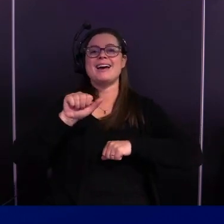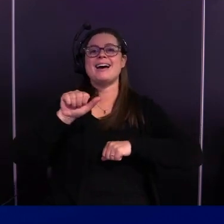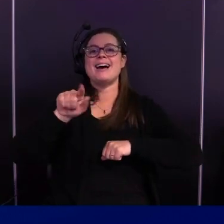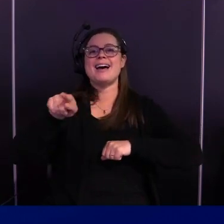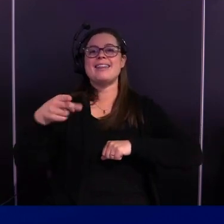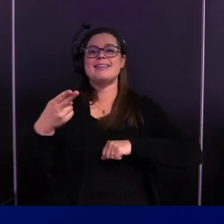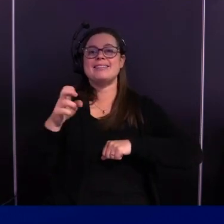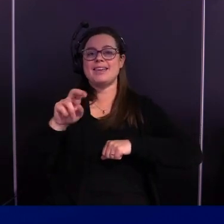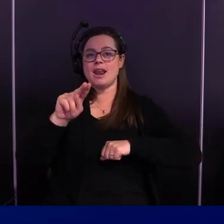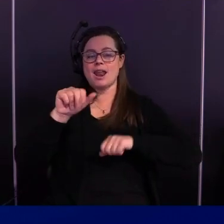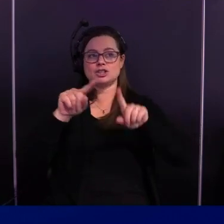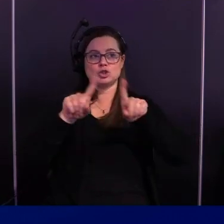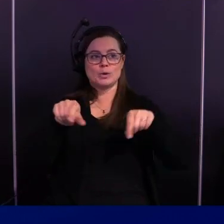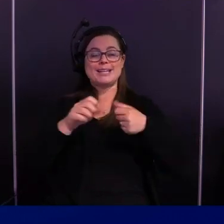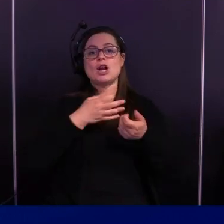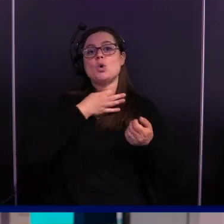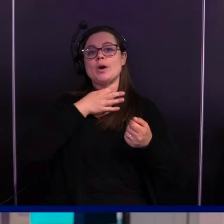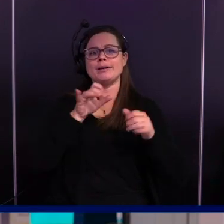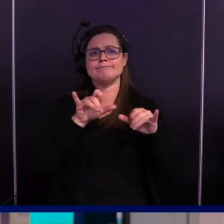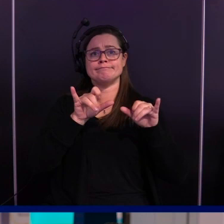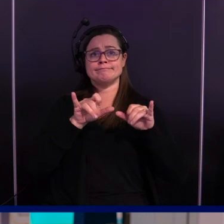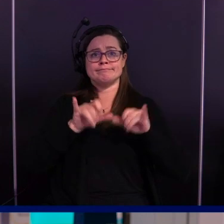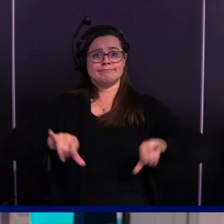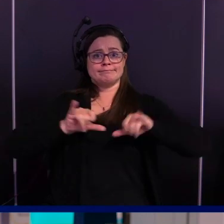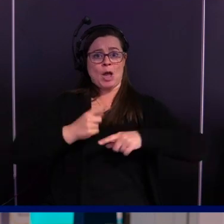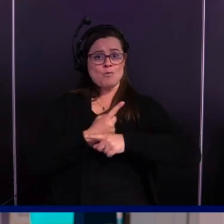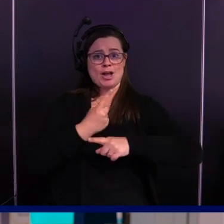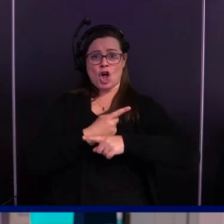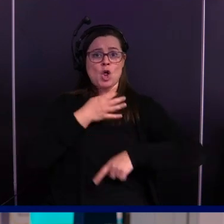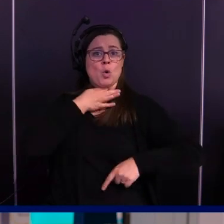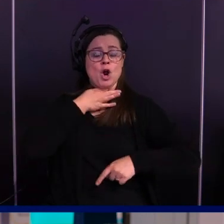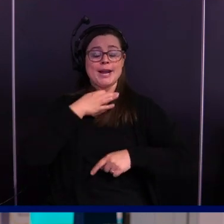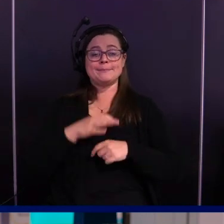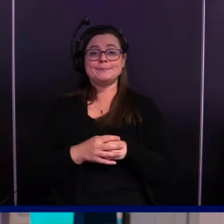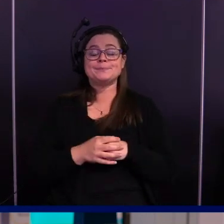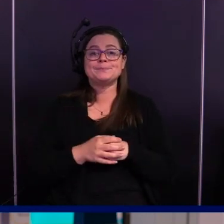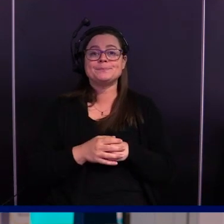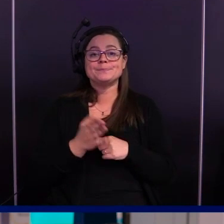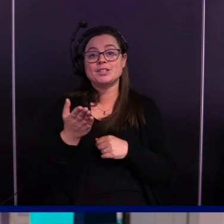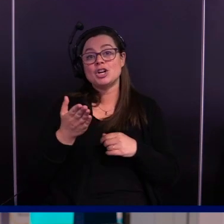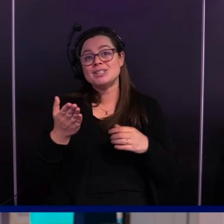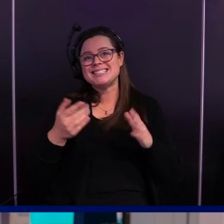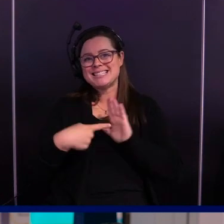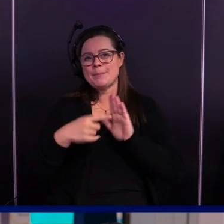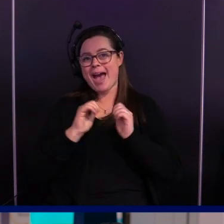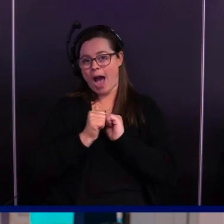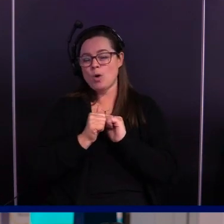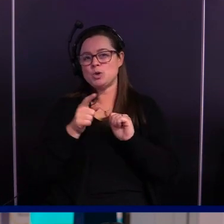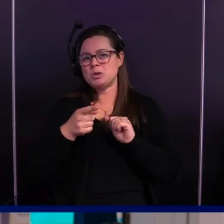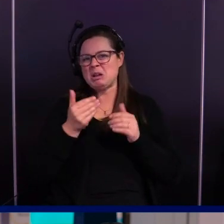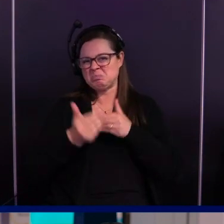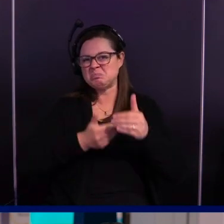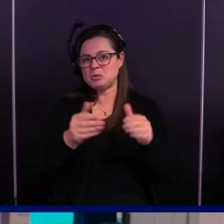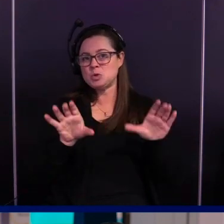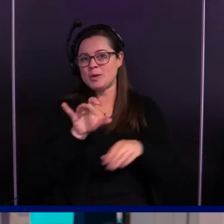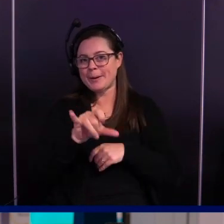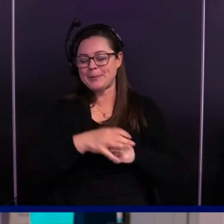simply just query like a regular query. This is the simple example how they can do it. And